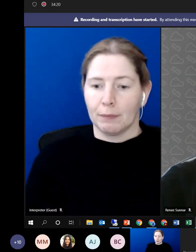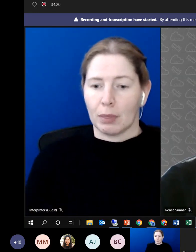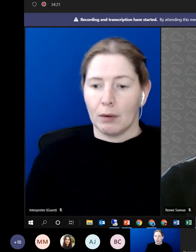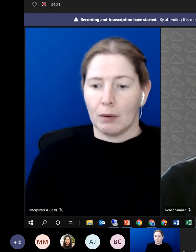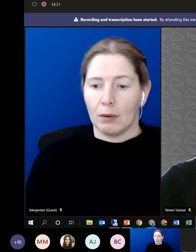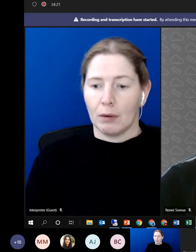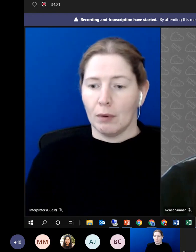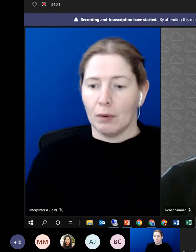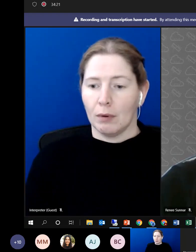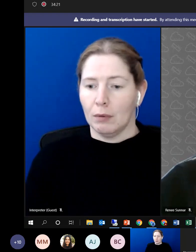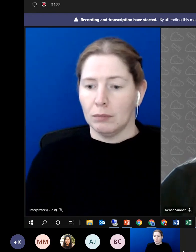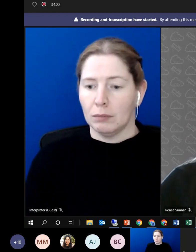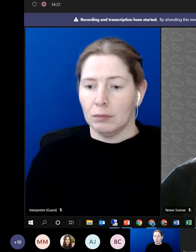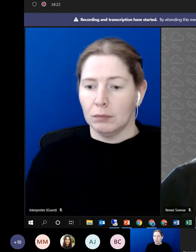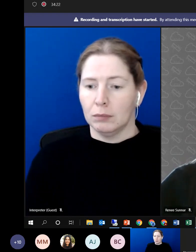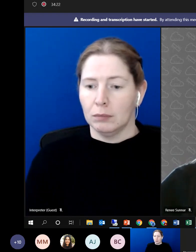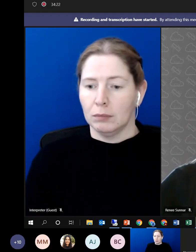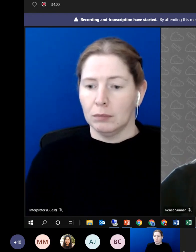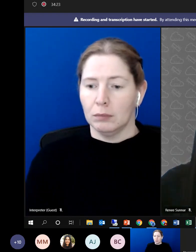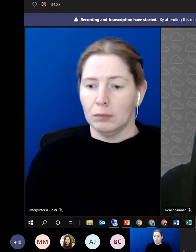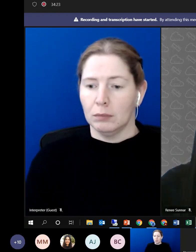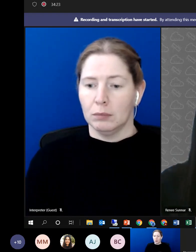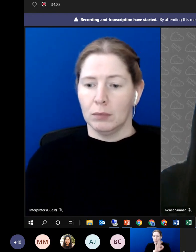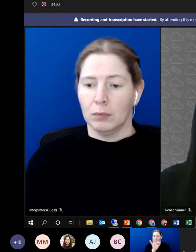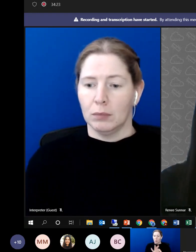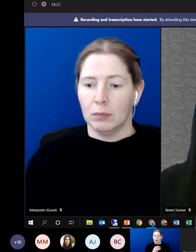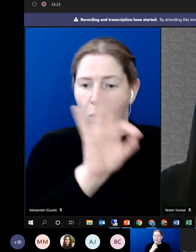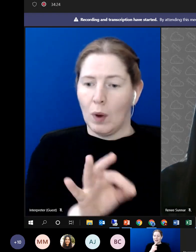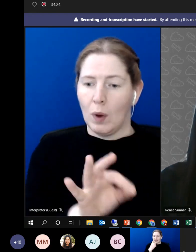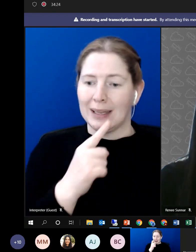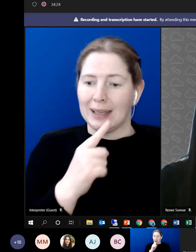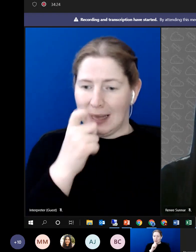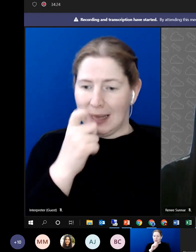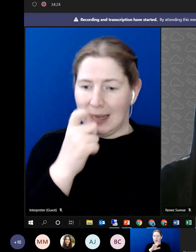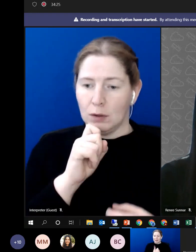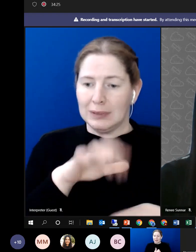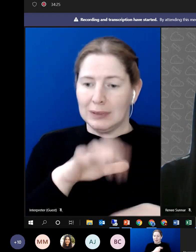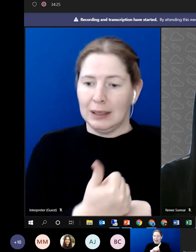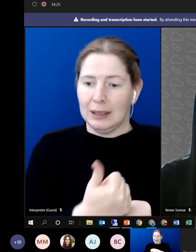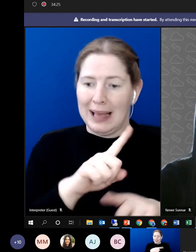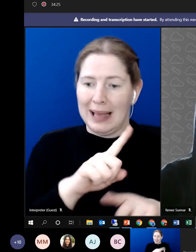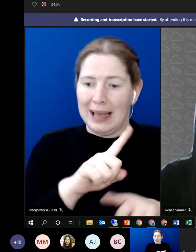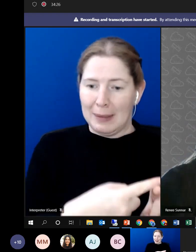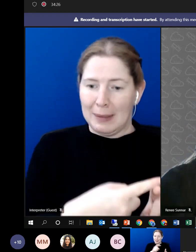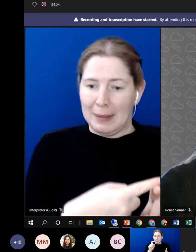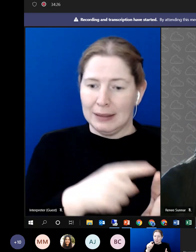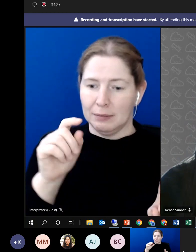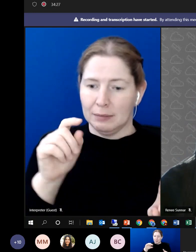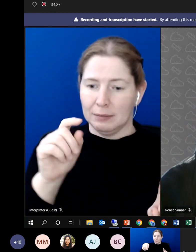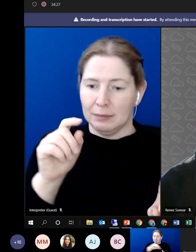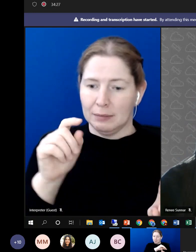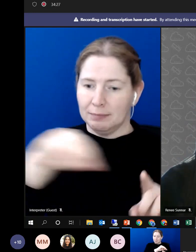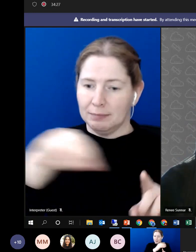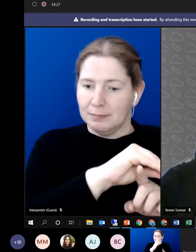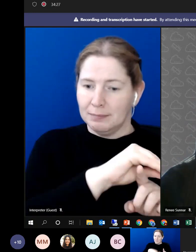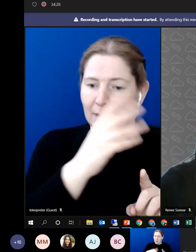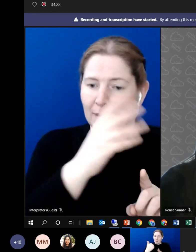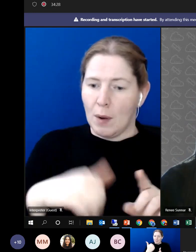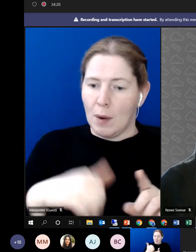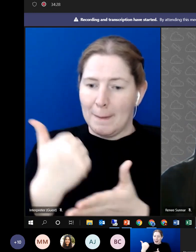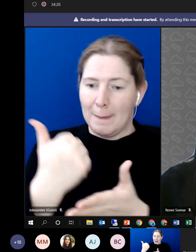There's a question about, can you set up expenses to be paid from the bank,